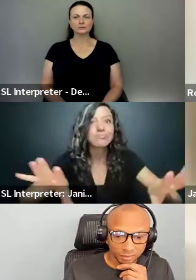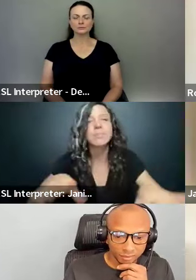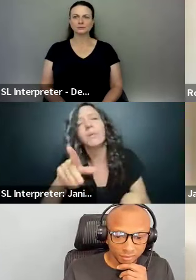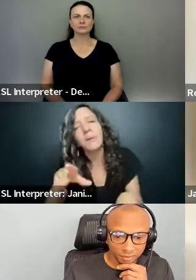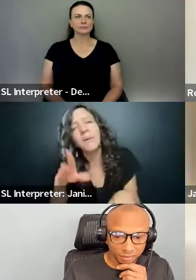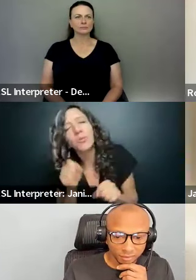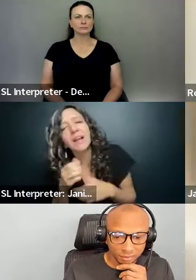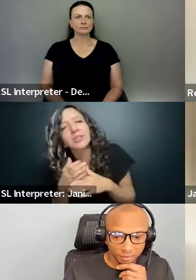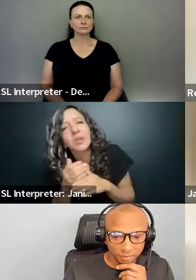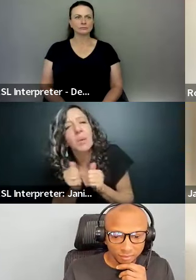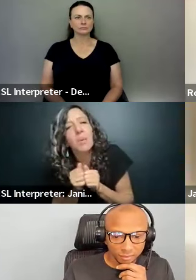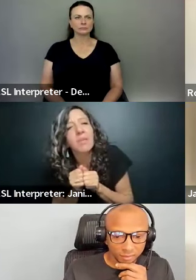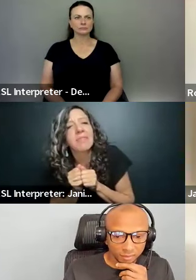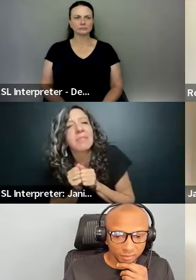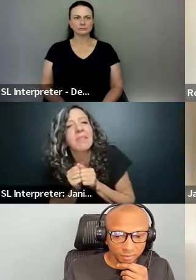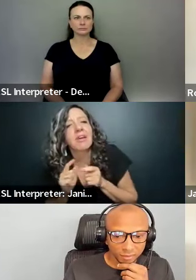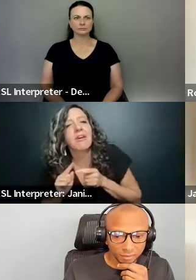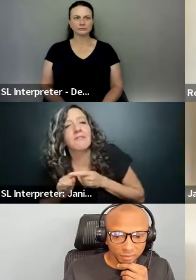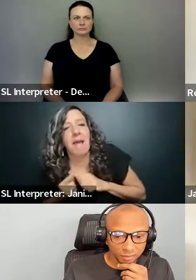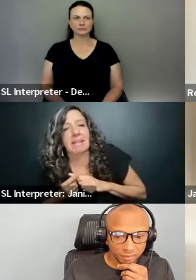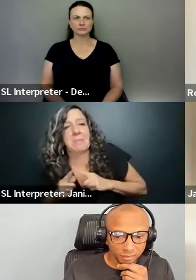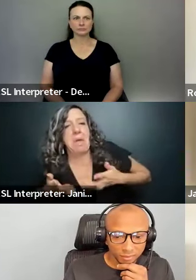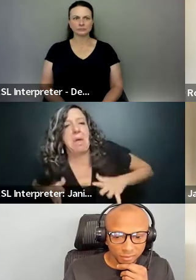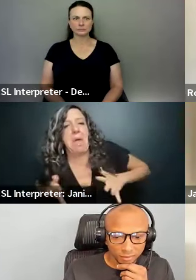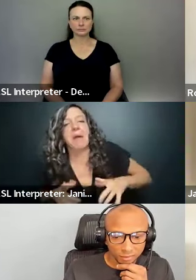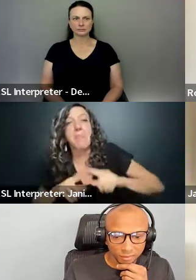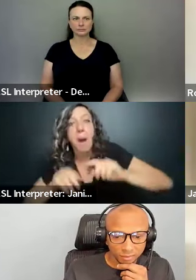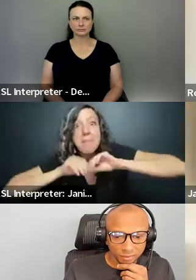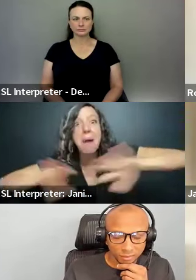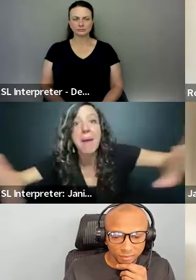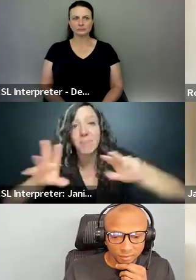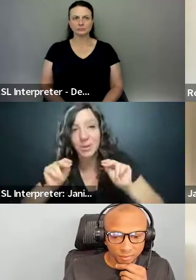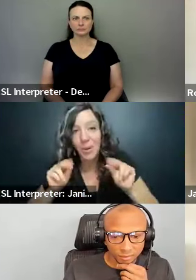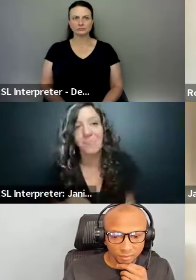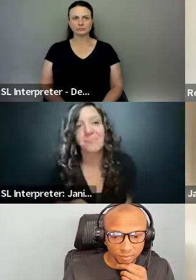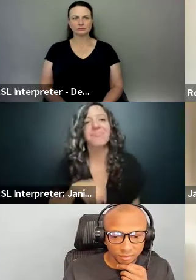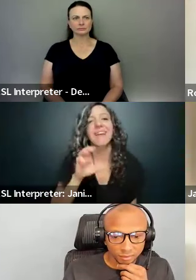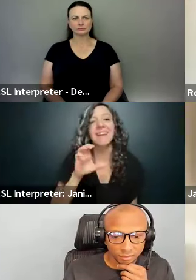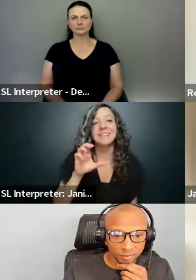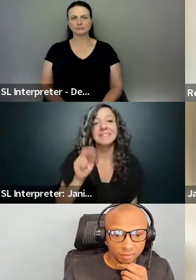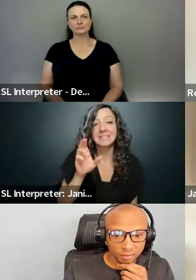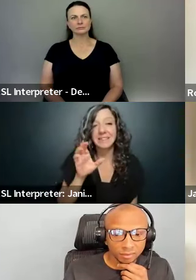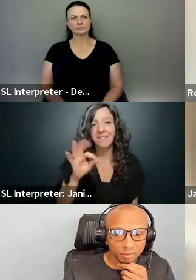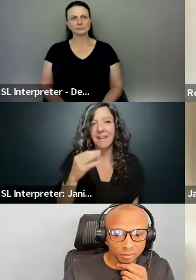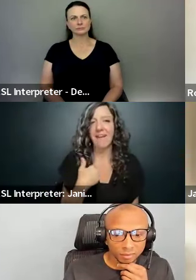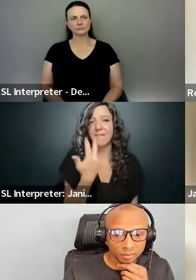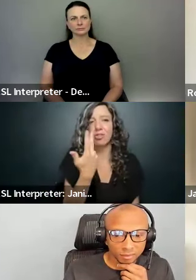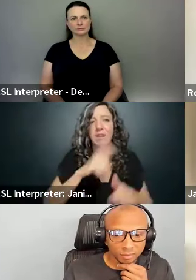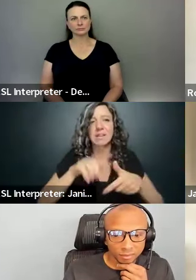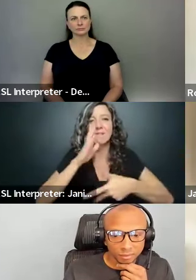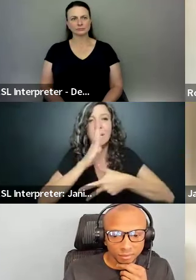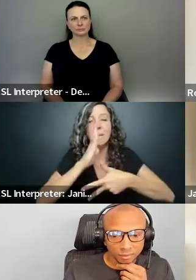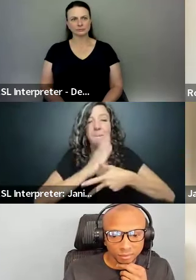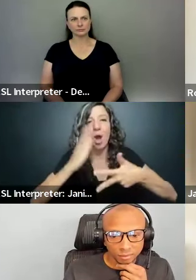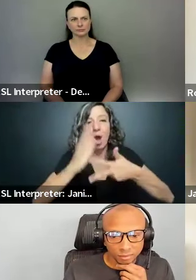The CNCF, we broke it also down in three little smaller parts. So part one, two, and three for social